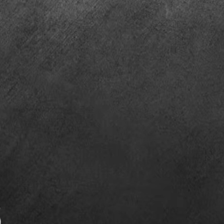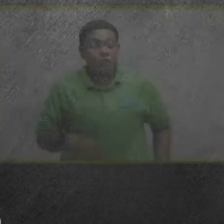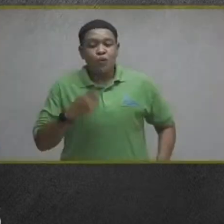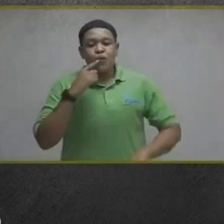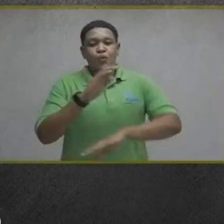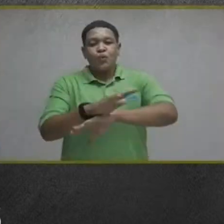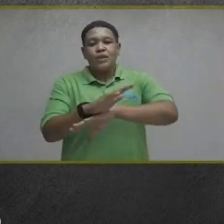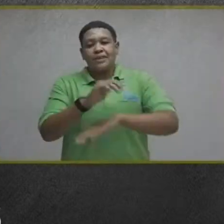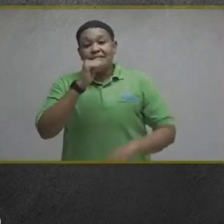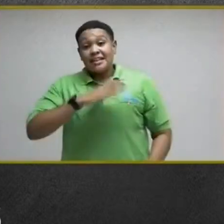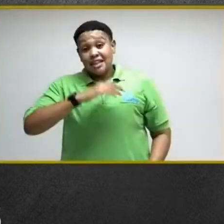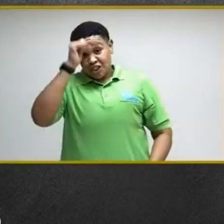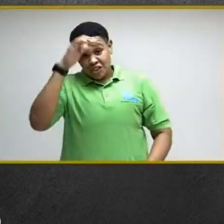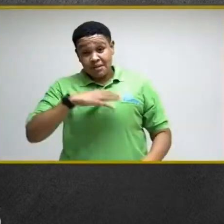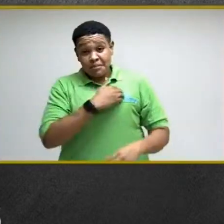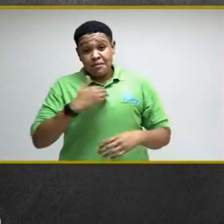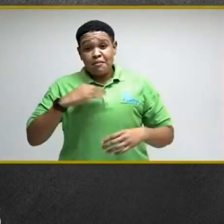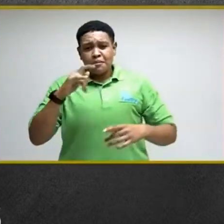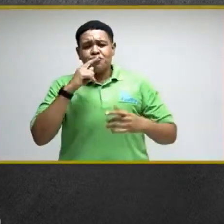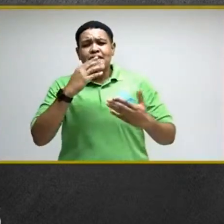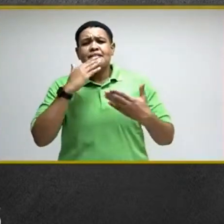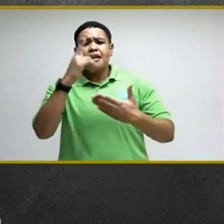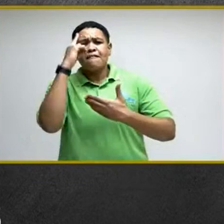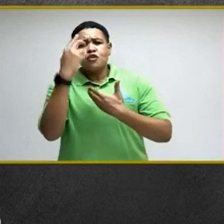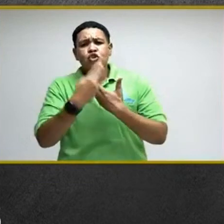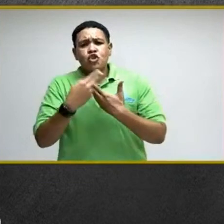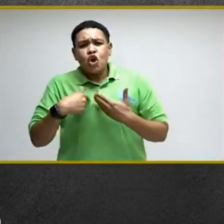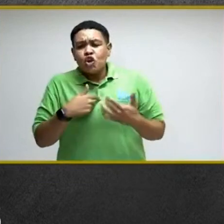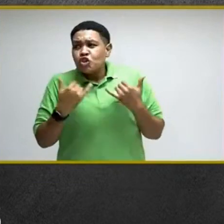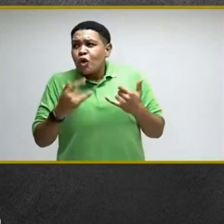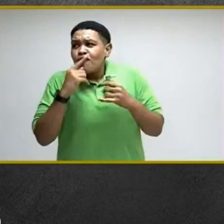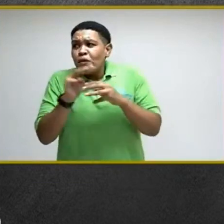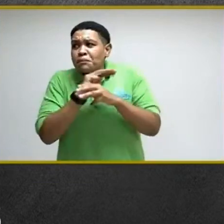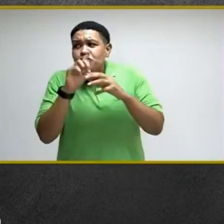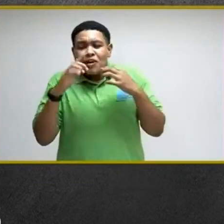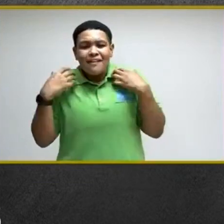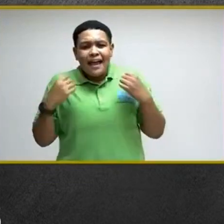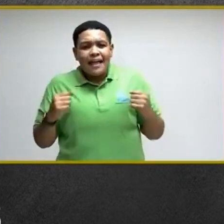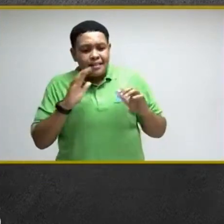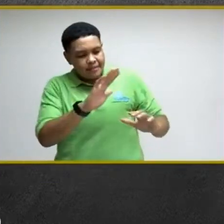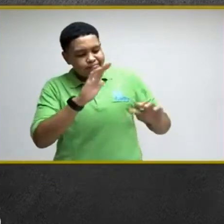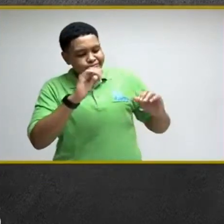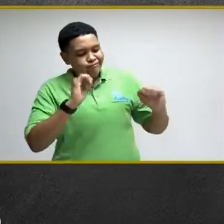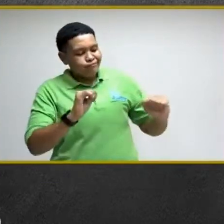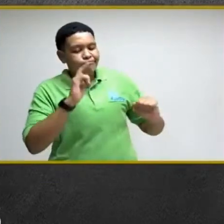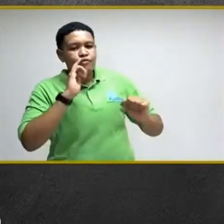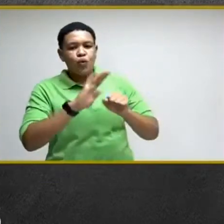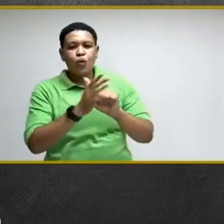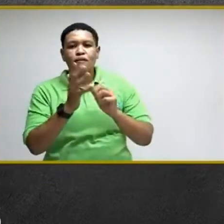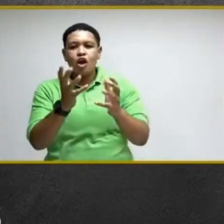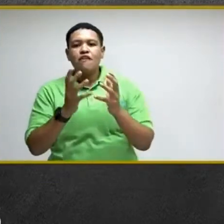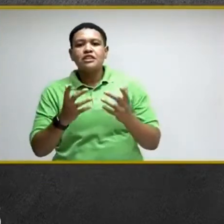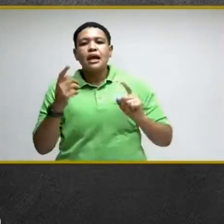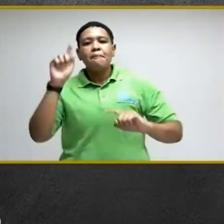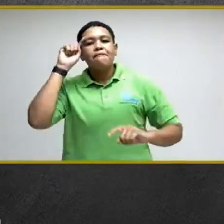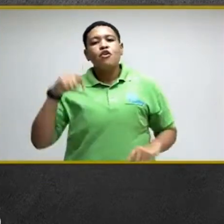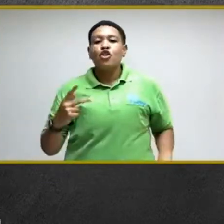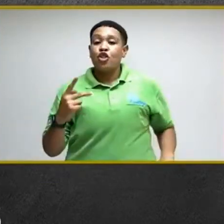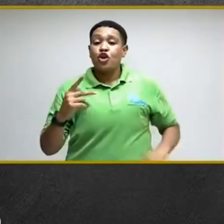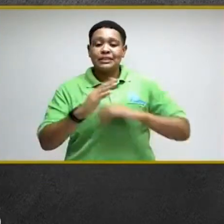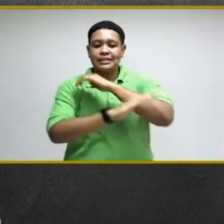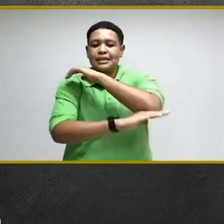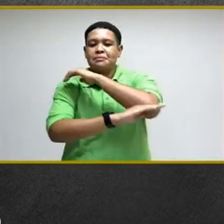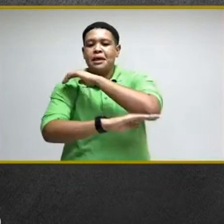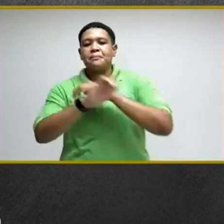Good evening, ladies and gentlemen, members of the media. Thank you so much for joining us for the Ministry of Health and Wellness's COVID Conversations for Thursday,